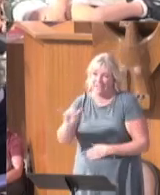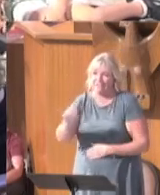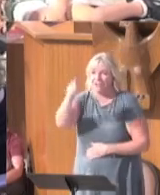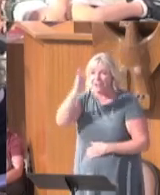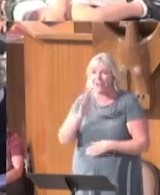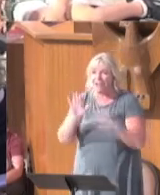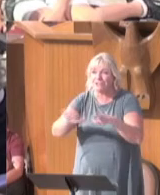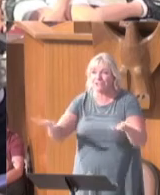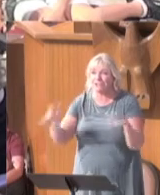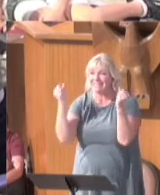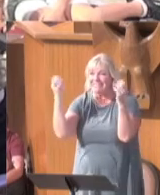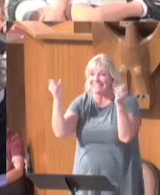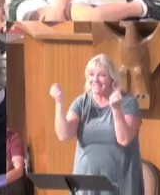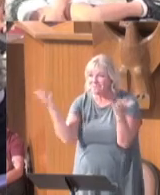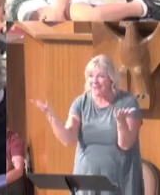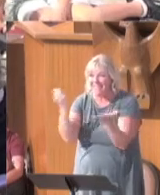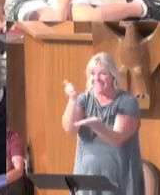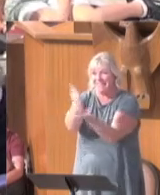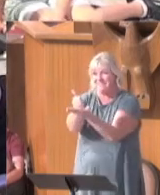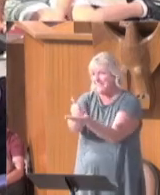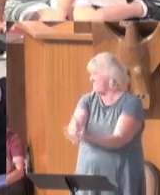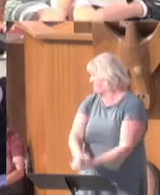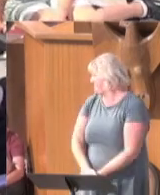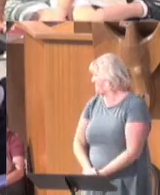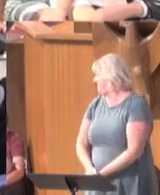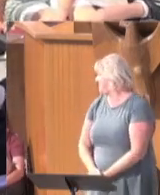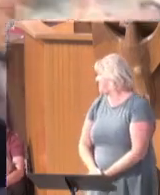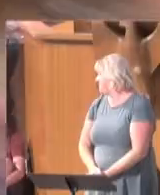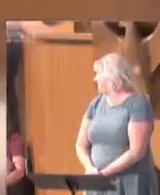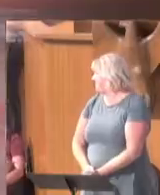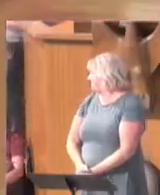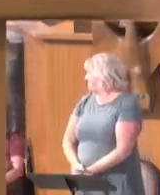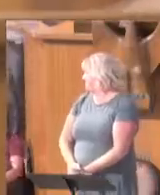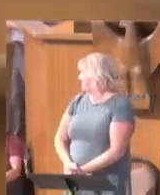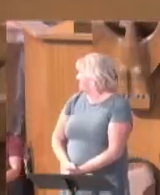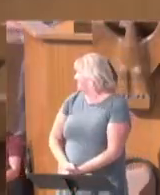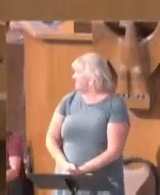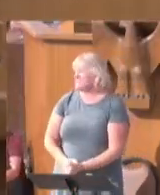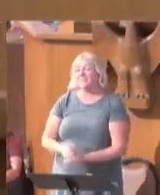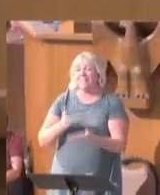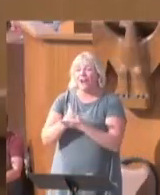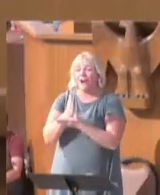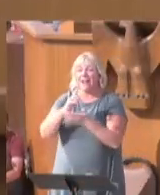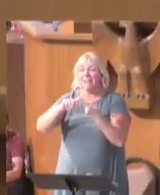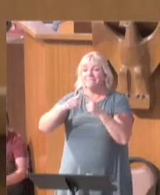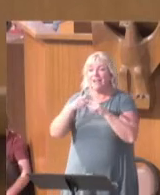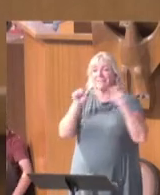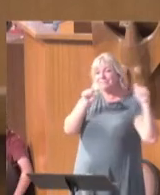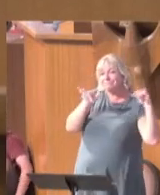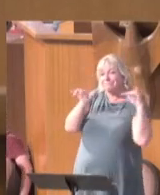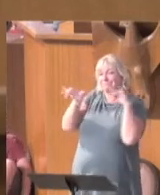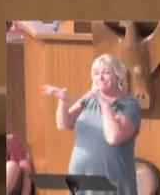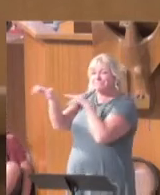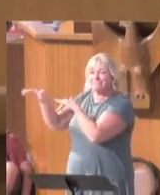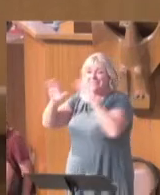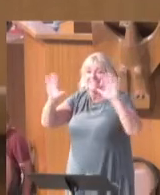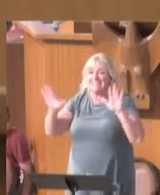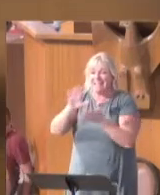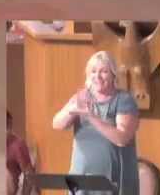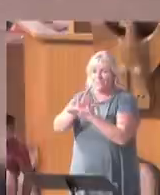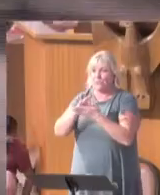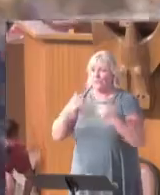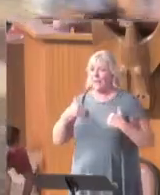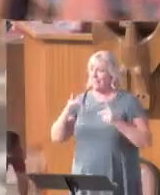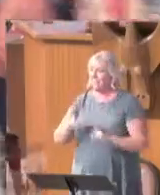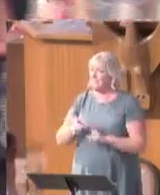children said, amen. All right, friends, let's head up to Sunday school where we have a special treat